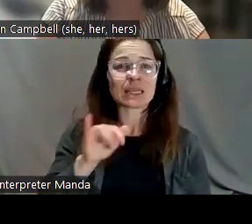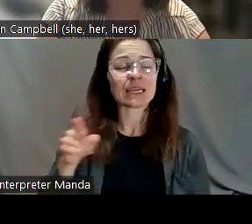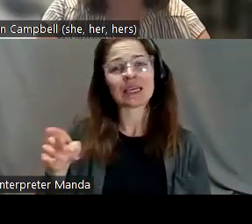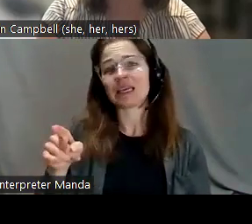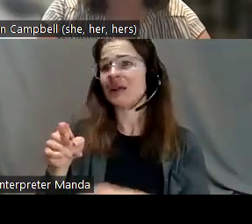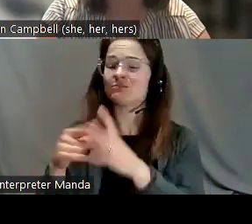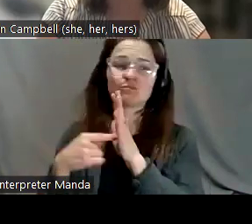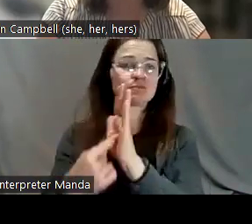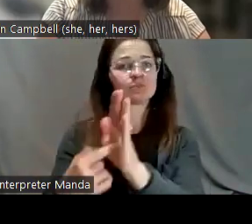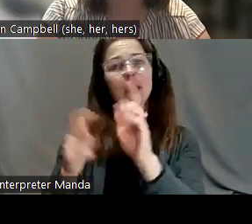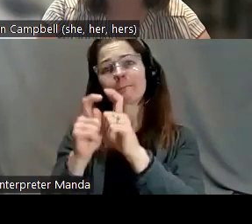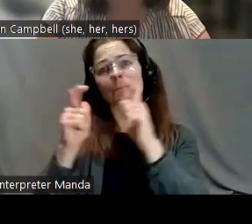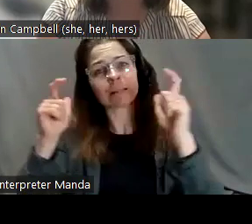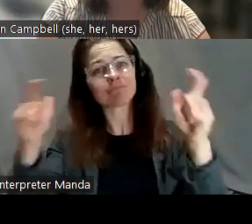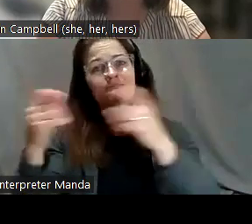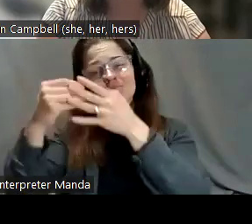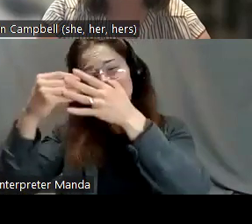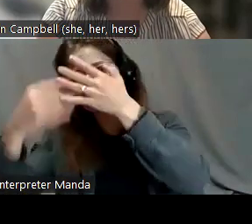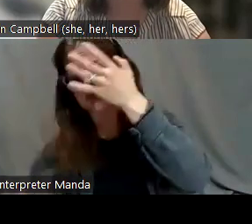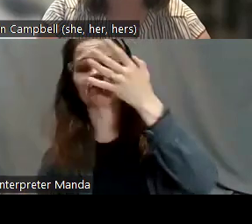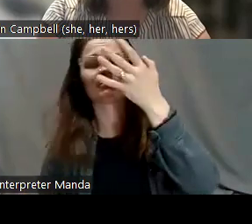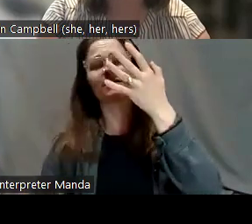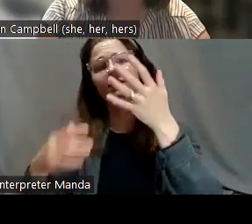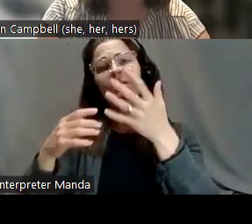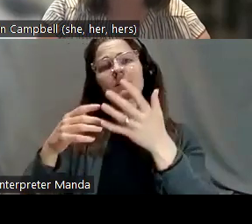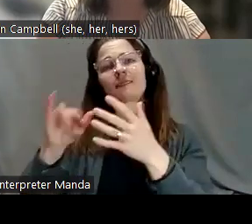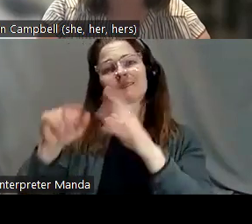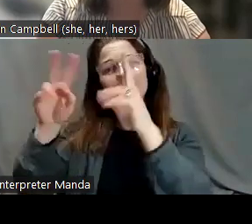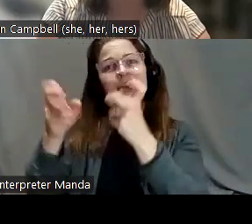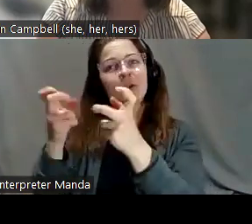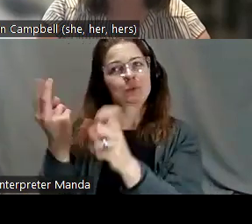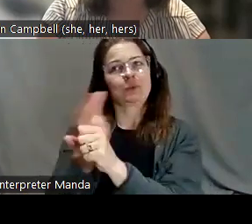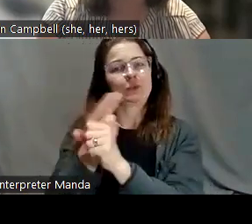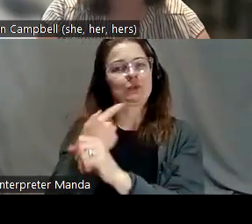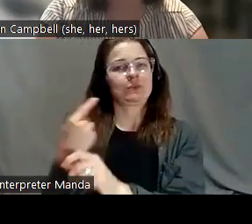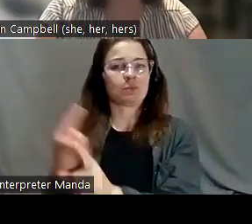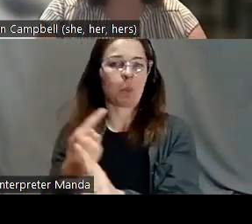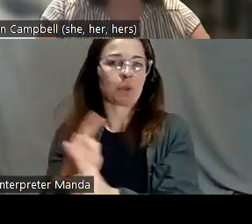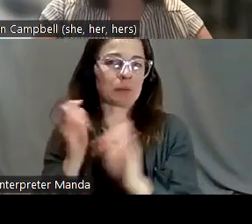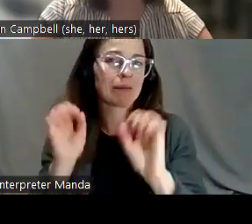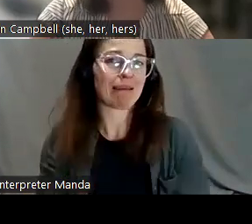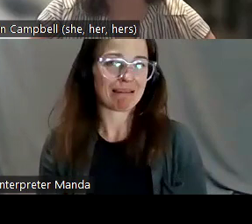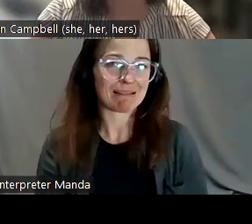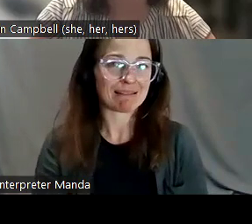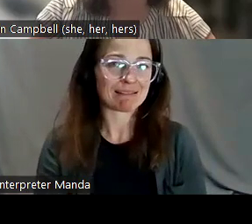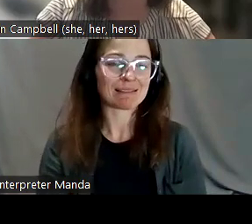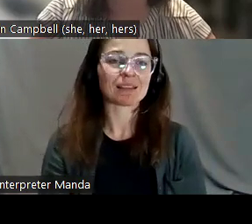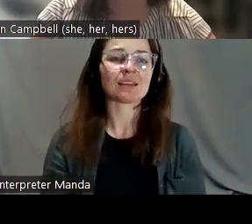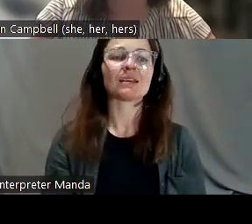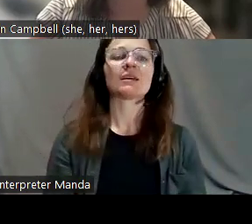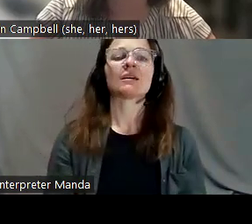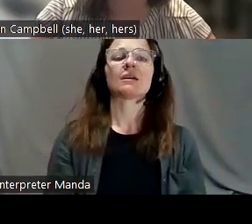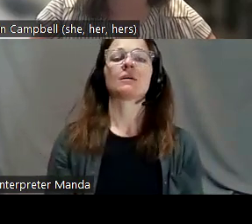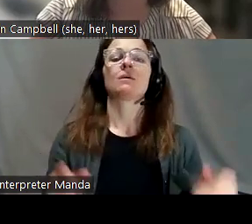large decimation to our ability to serve those titles promptly. We also find that at